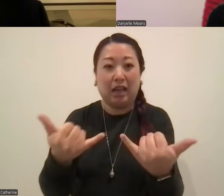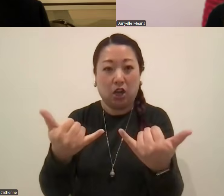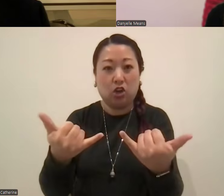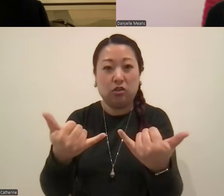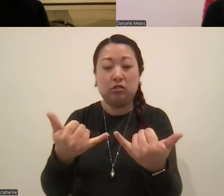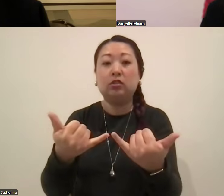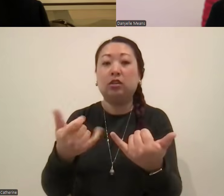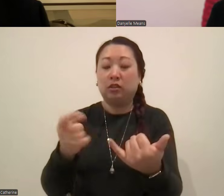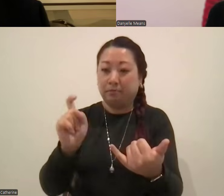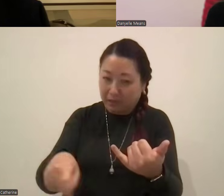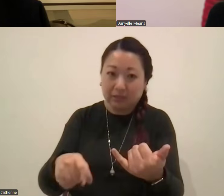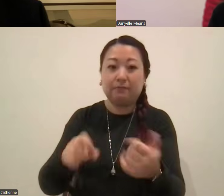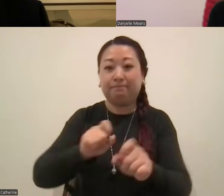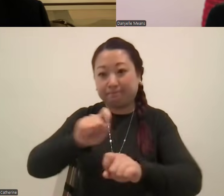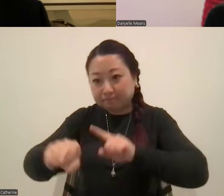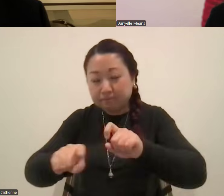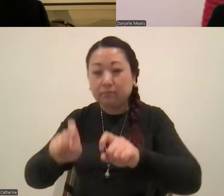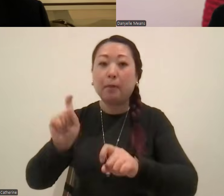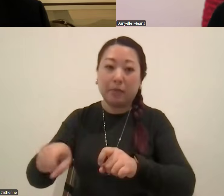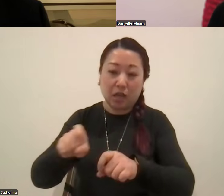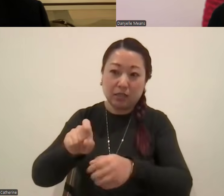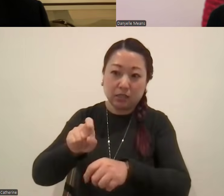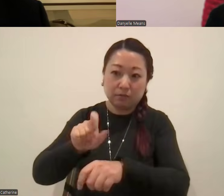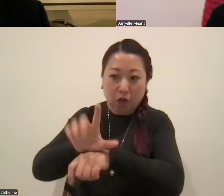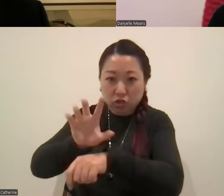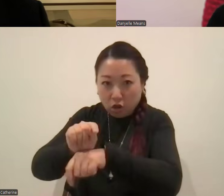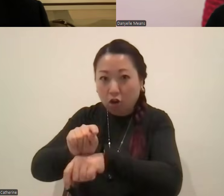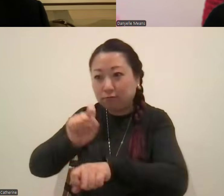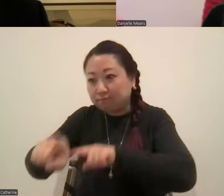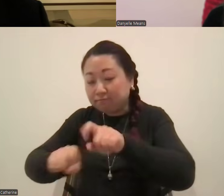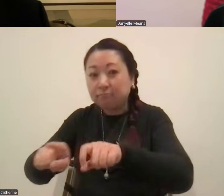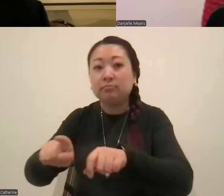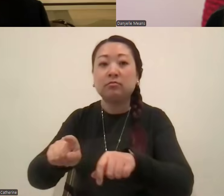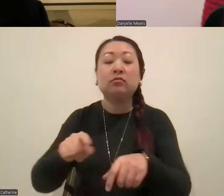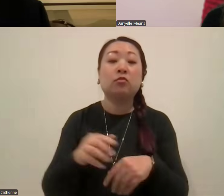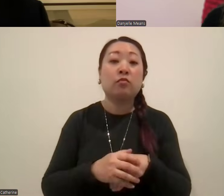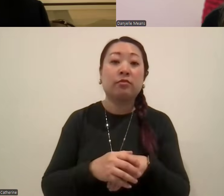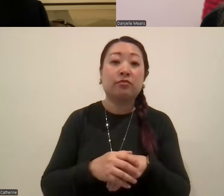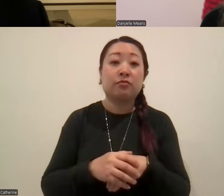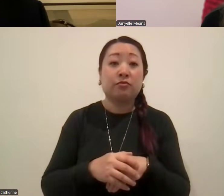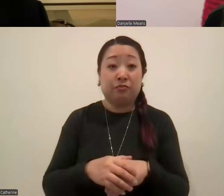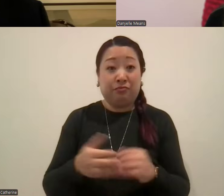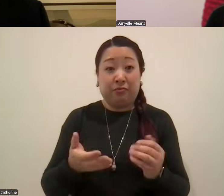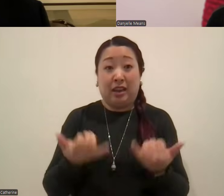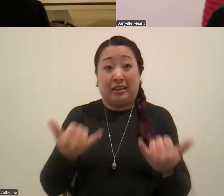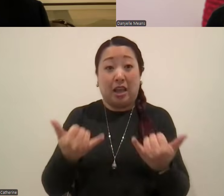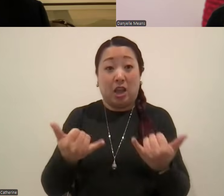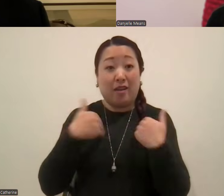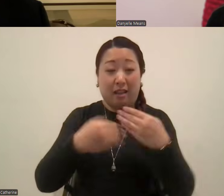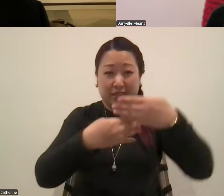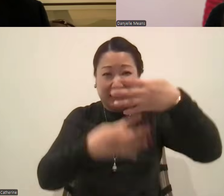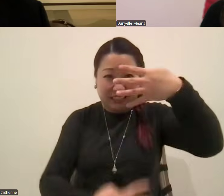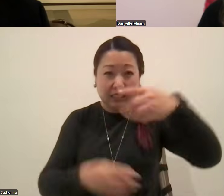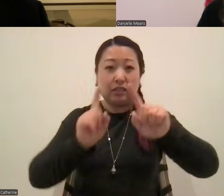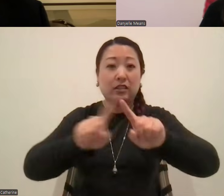questions, and look, here's a list of all of these tribal historic preservation